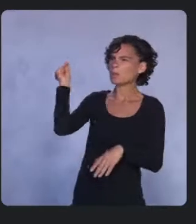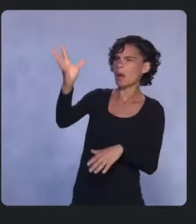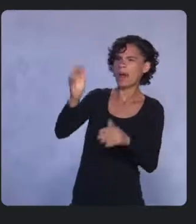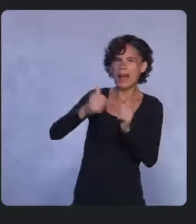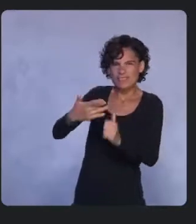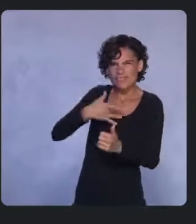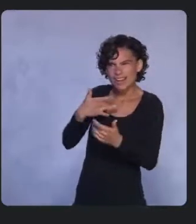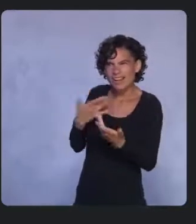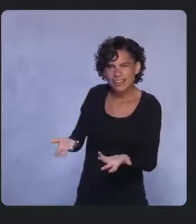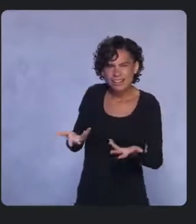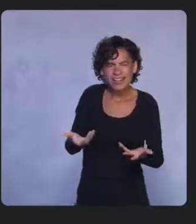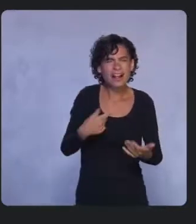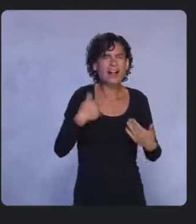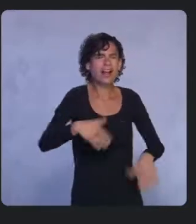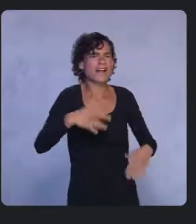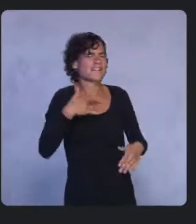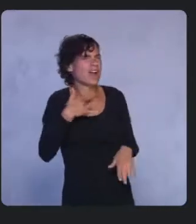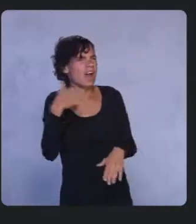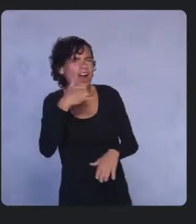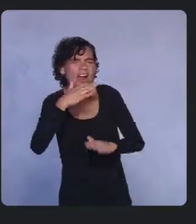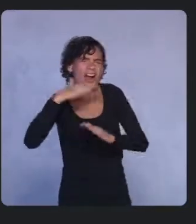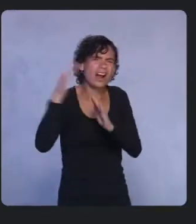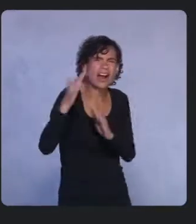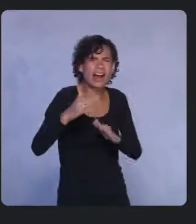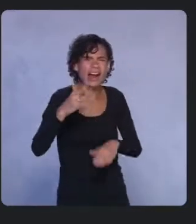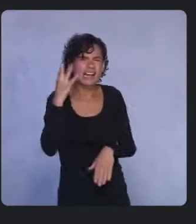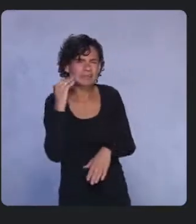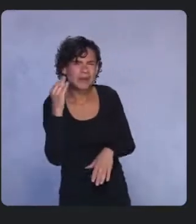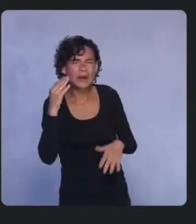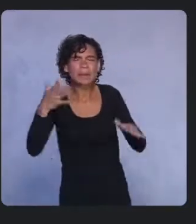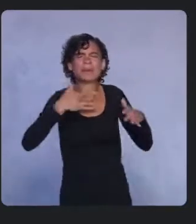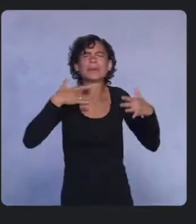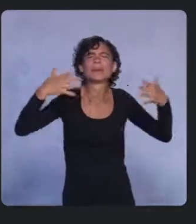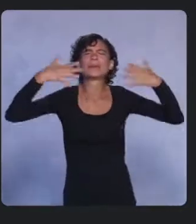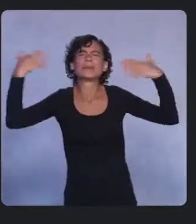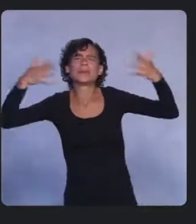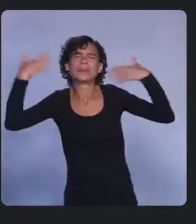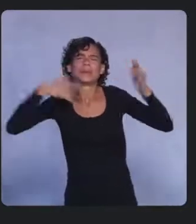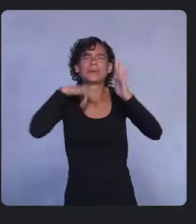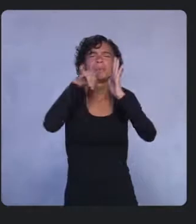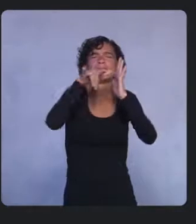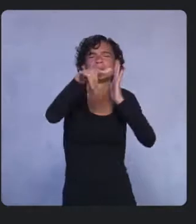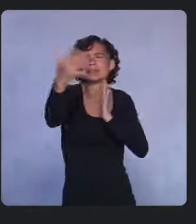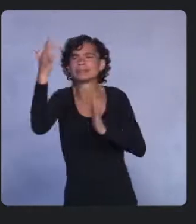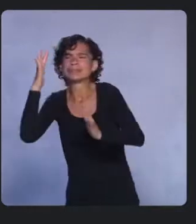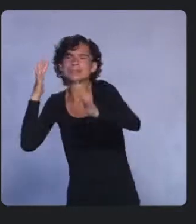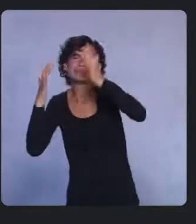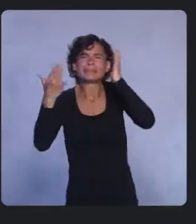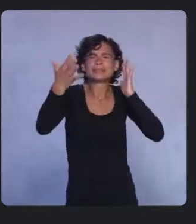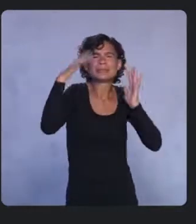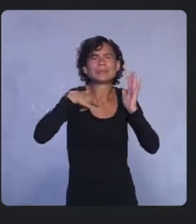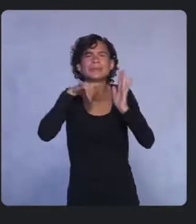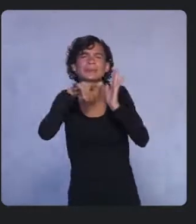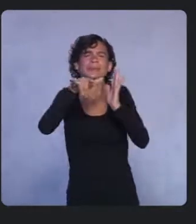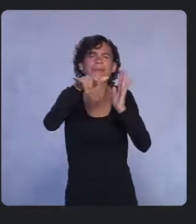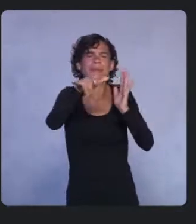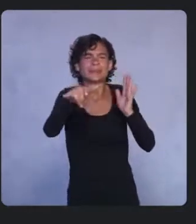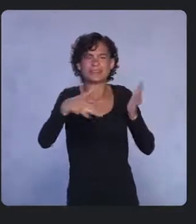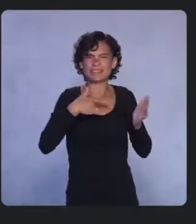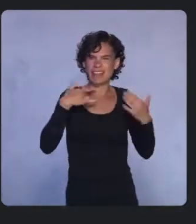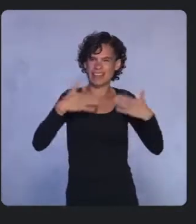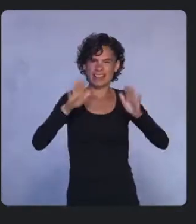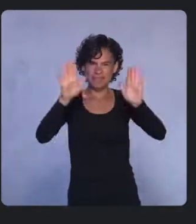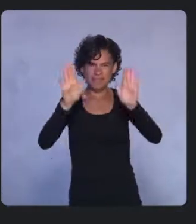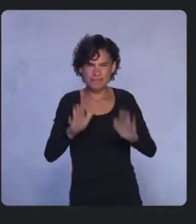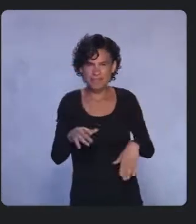It's quite the experience, actually. The wind blowing against you, and the trees flying past are quite the sight. You never know where you'll